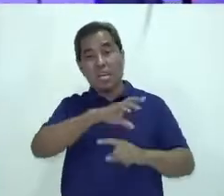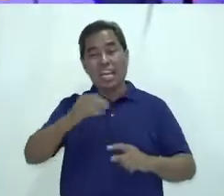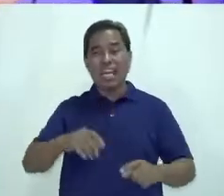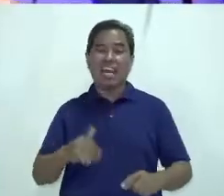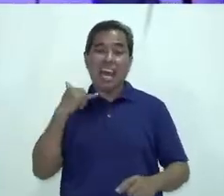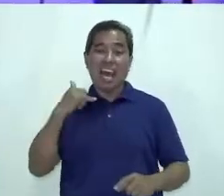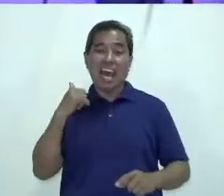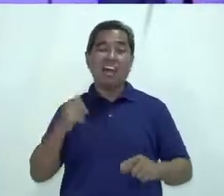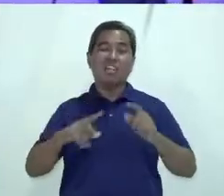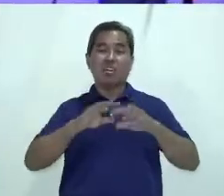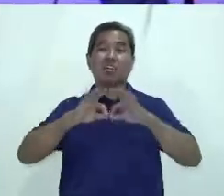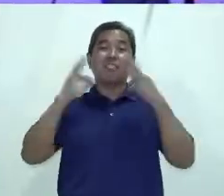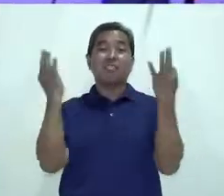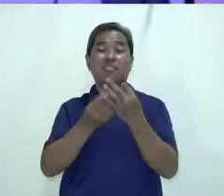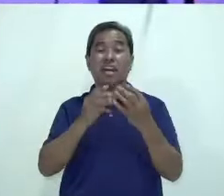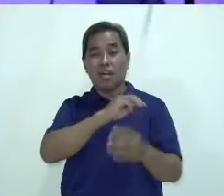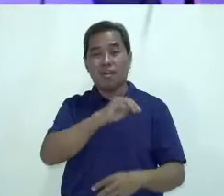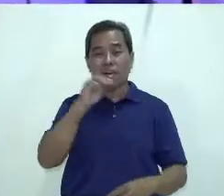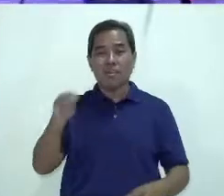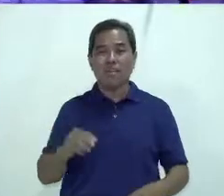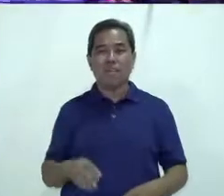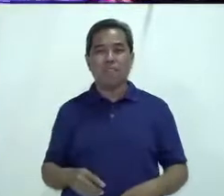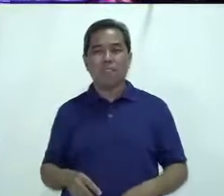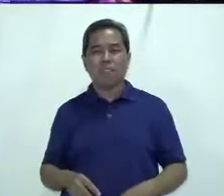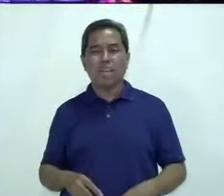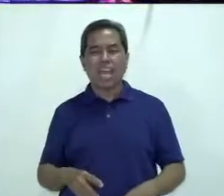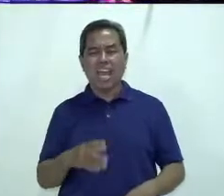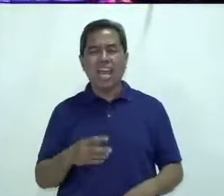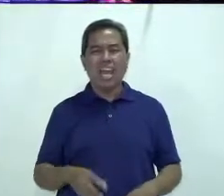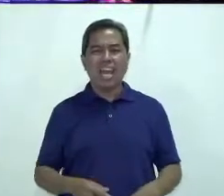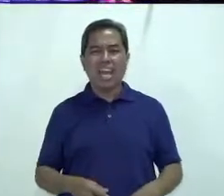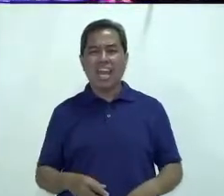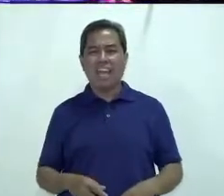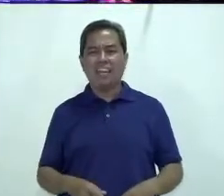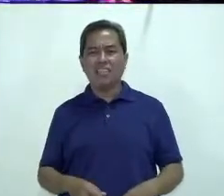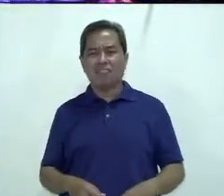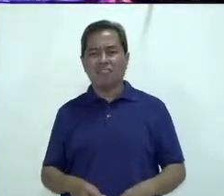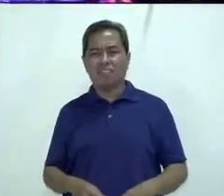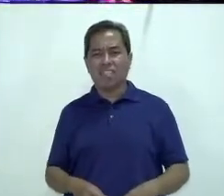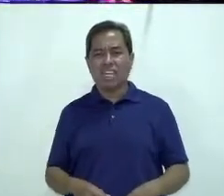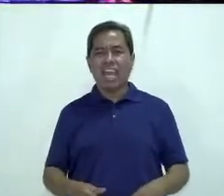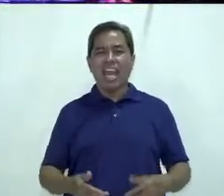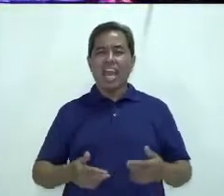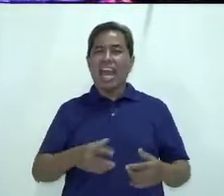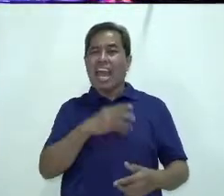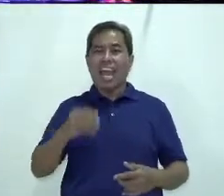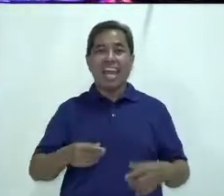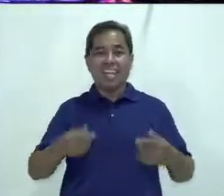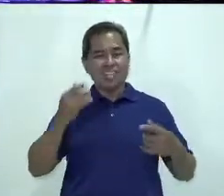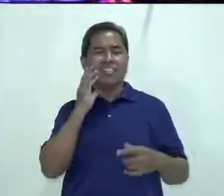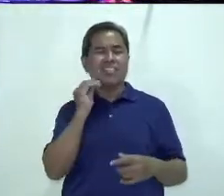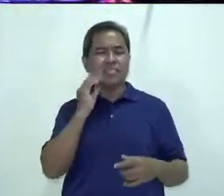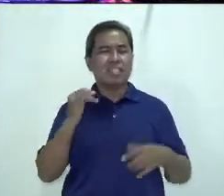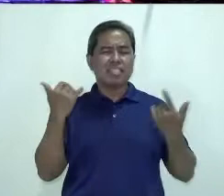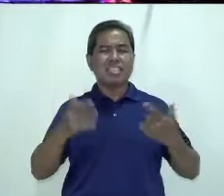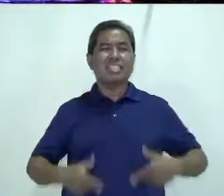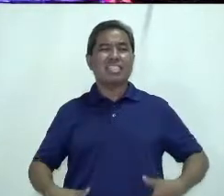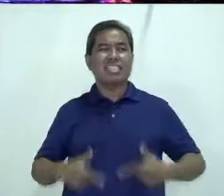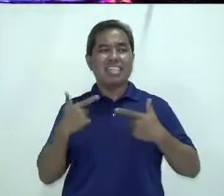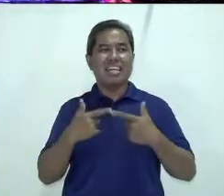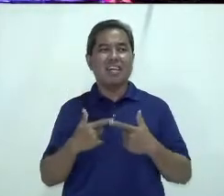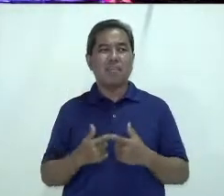also invite your friends next week to come and join us and experience this wonderful time of worship. Amen.